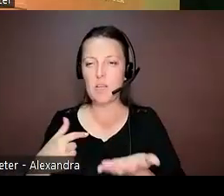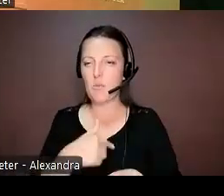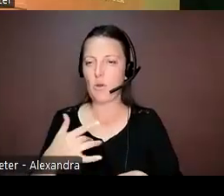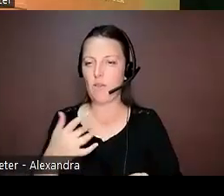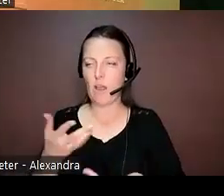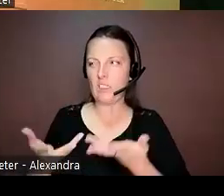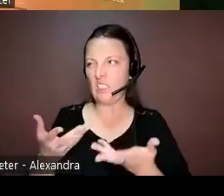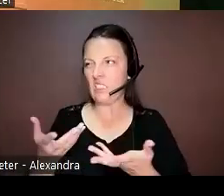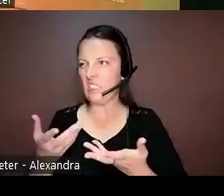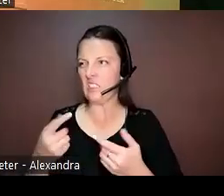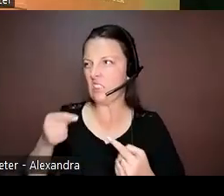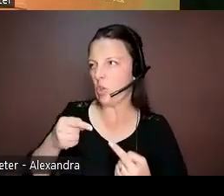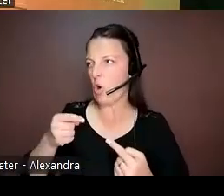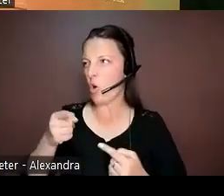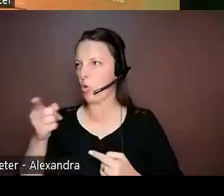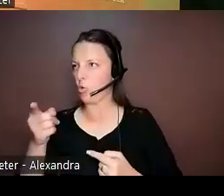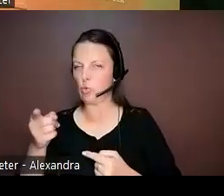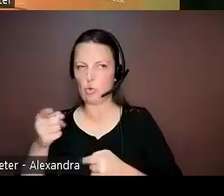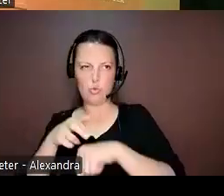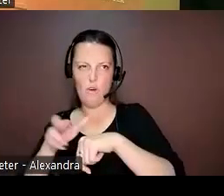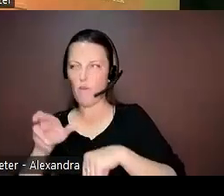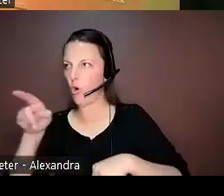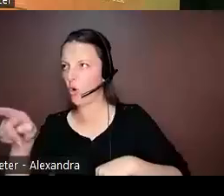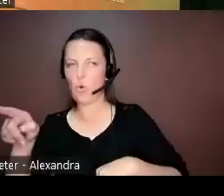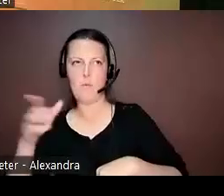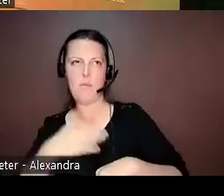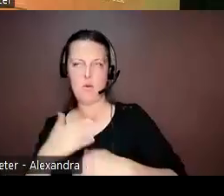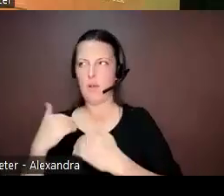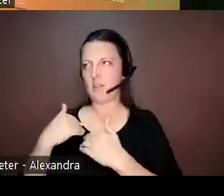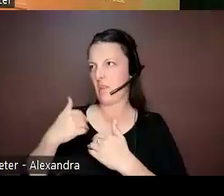it's a field that overlaps a lot. And